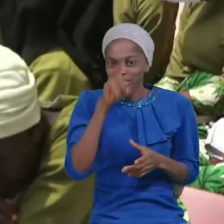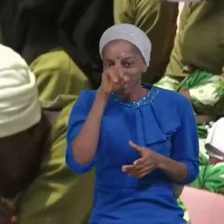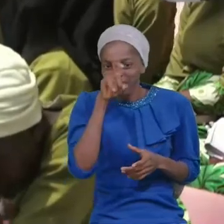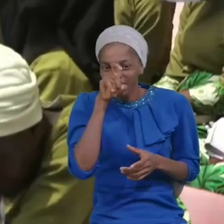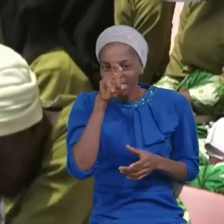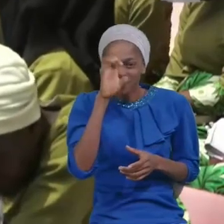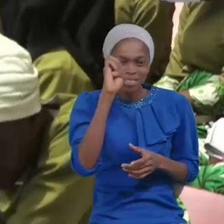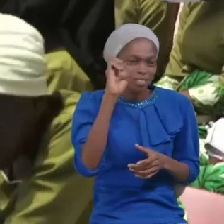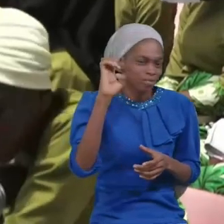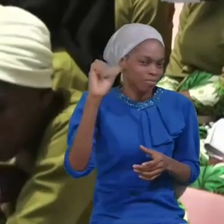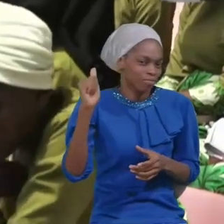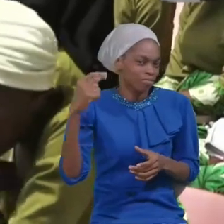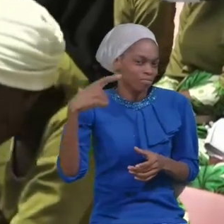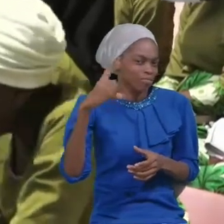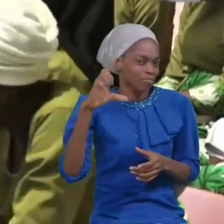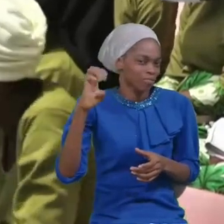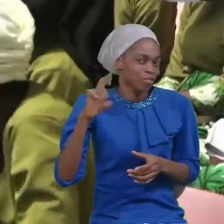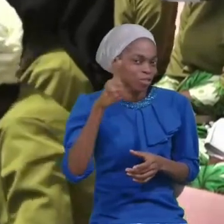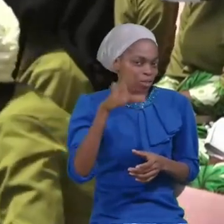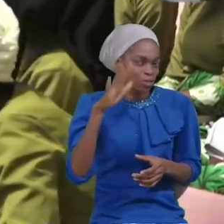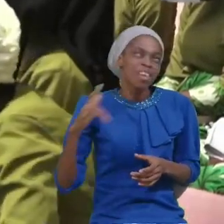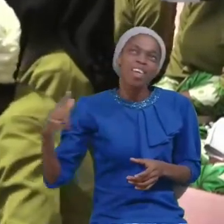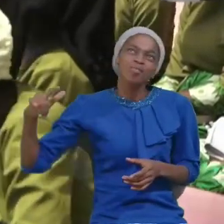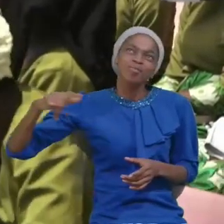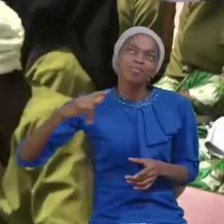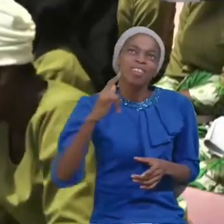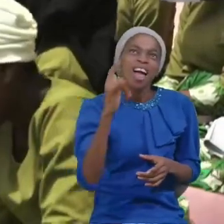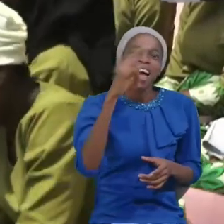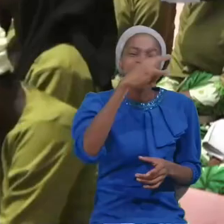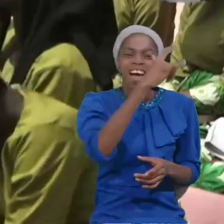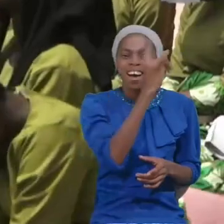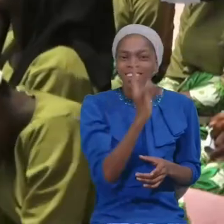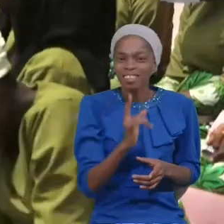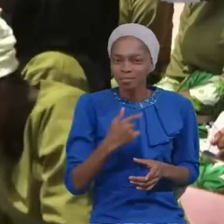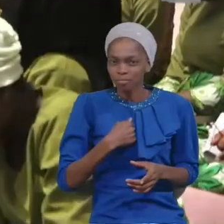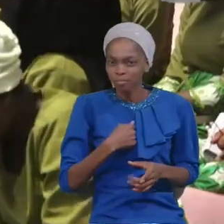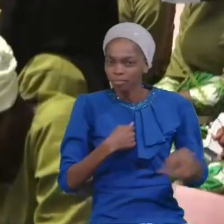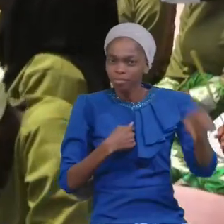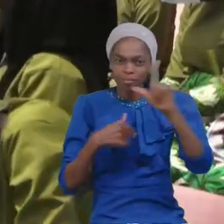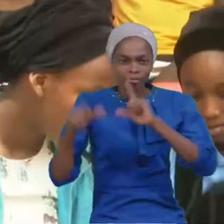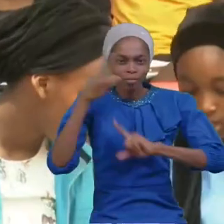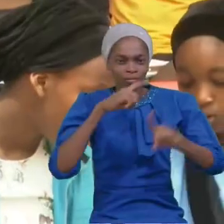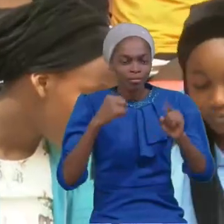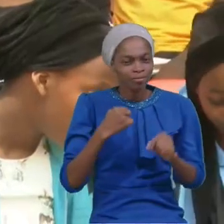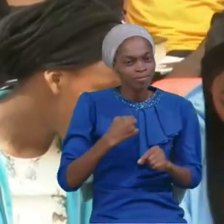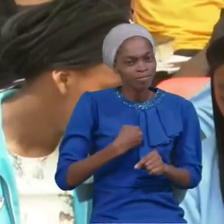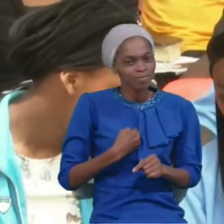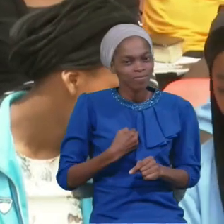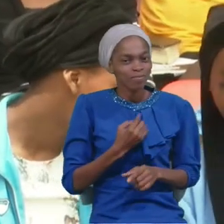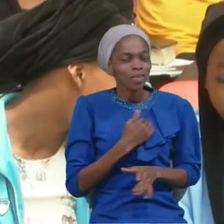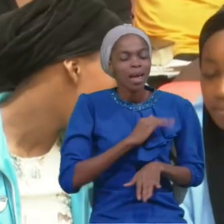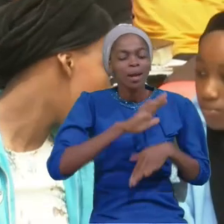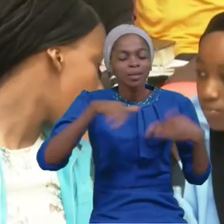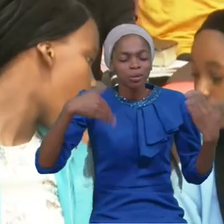Me, and all my children, and all the eaglets, will